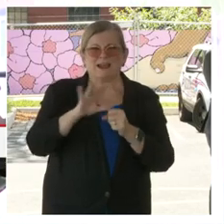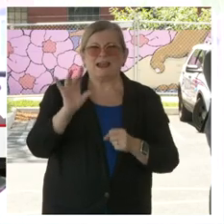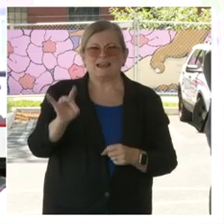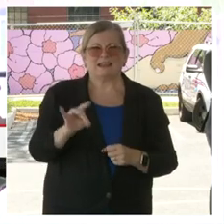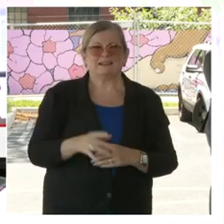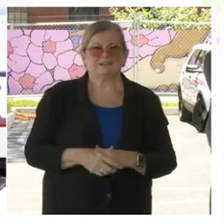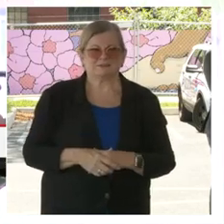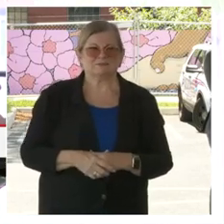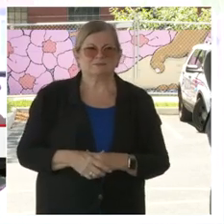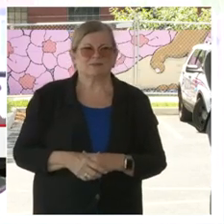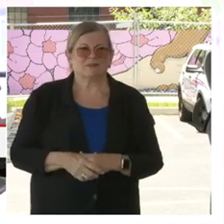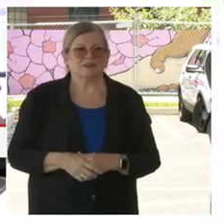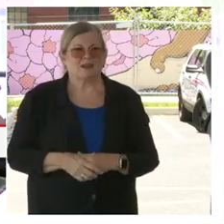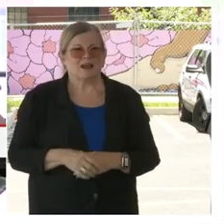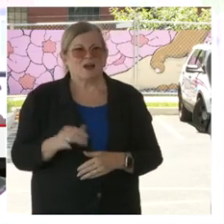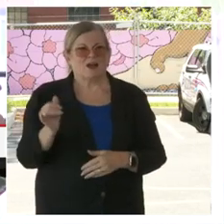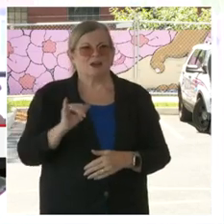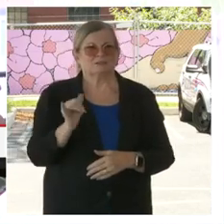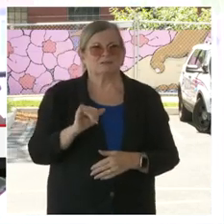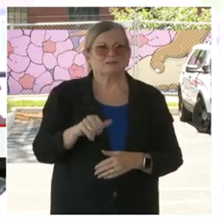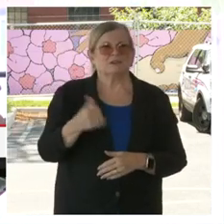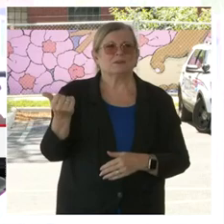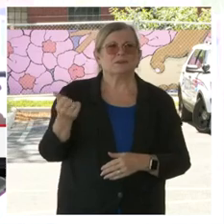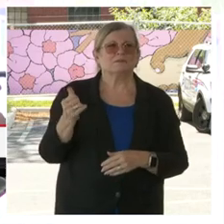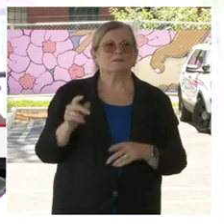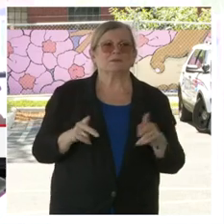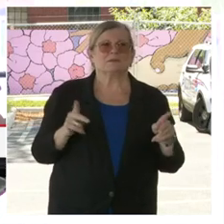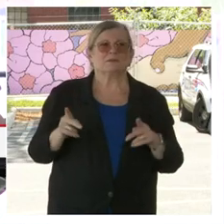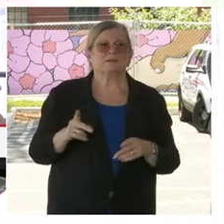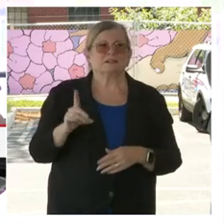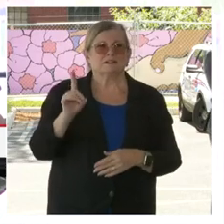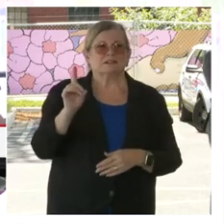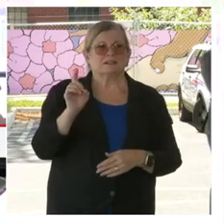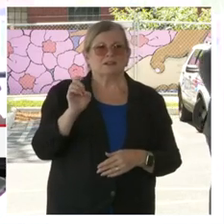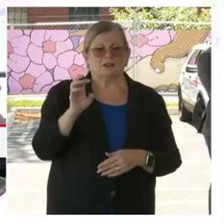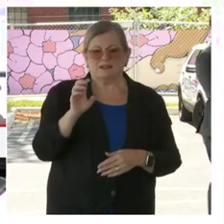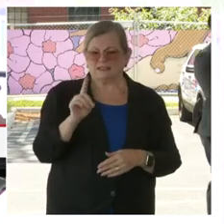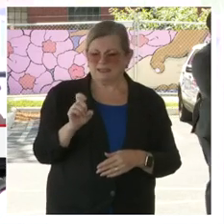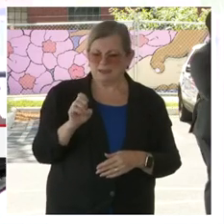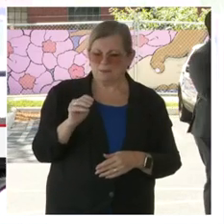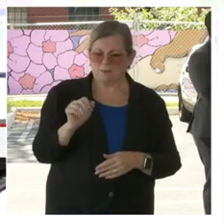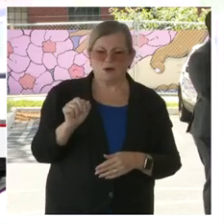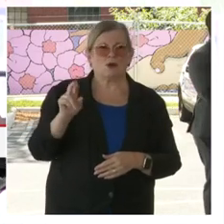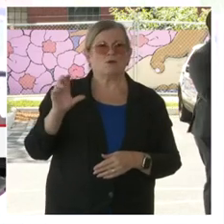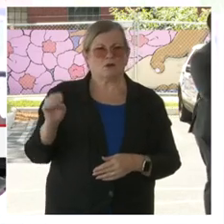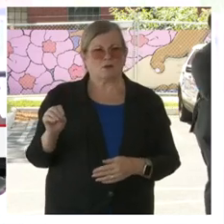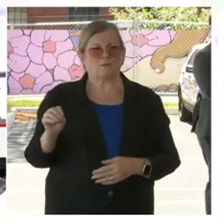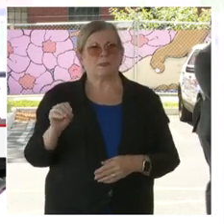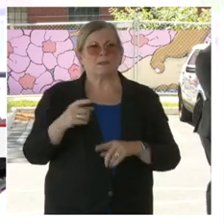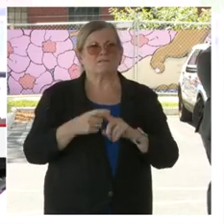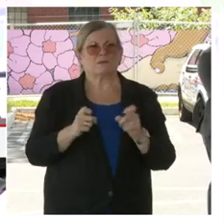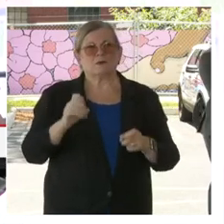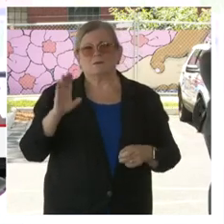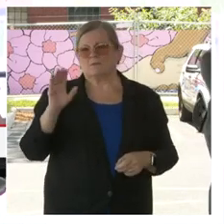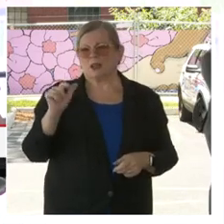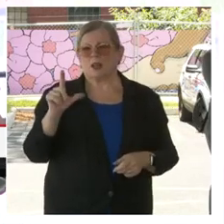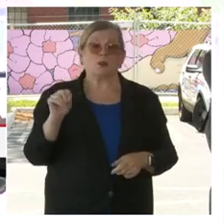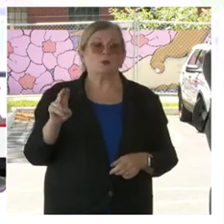Also, Vaughn from Lovemore, who's also one of the vendors here today, also a graduate of the Frank W. Ballou Senior High School. That's right,